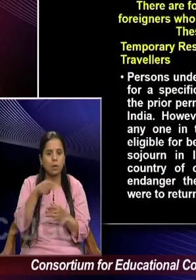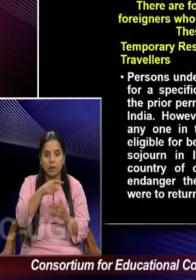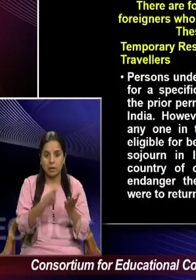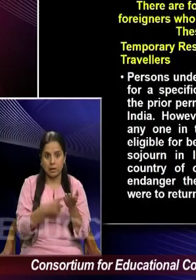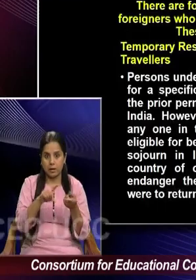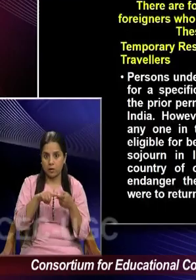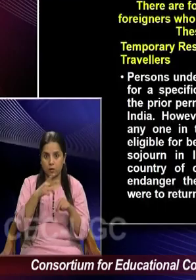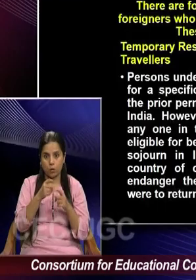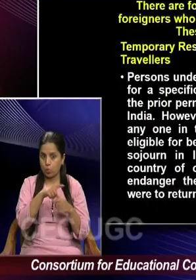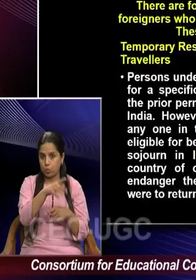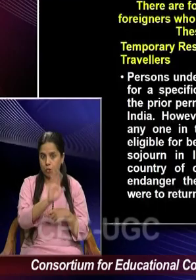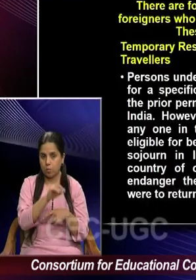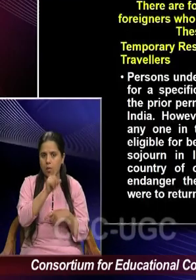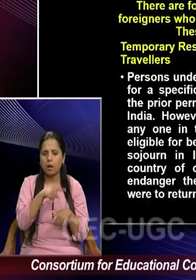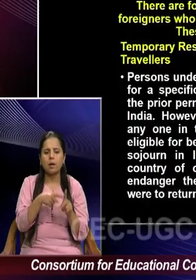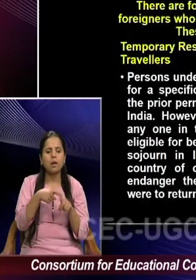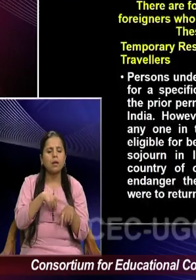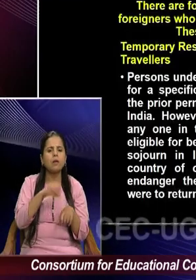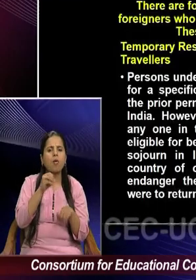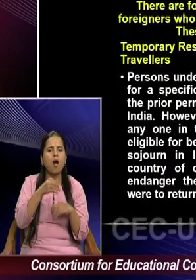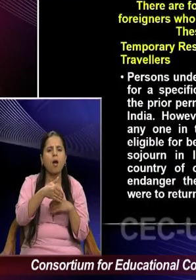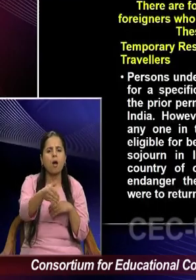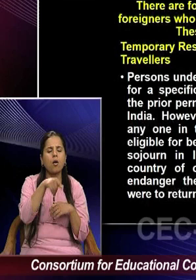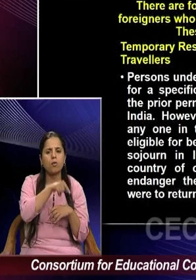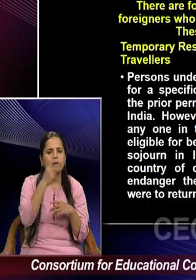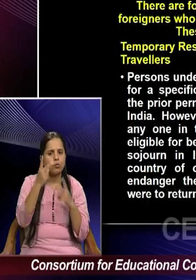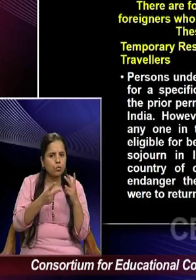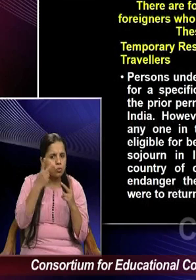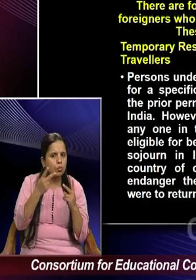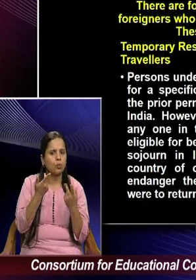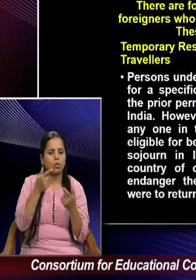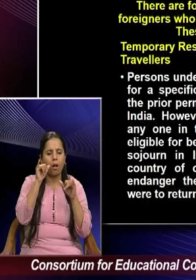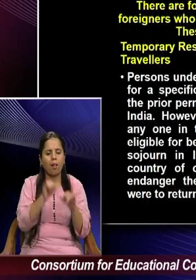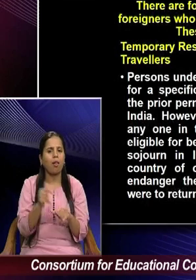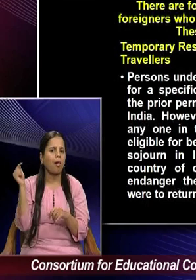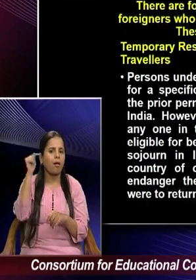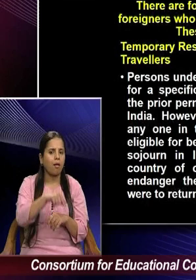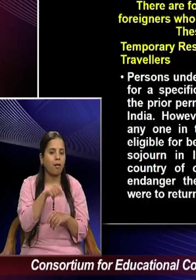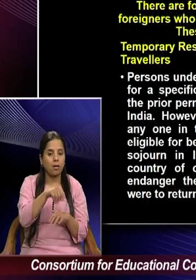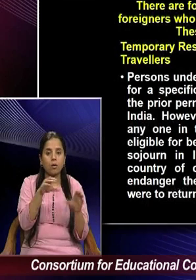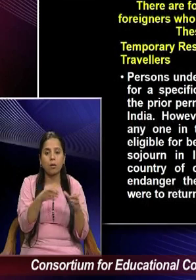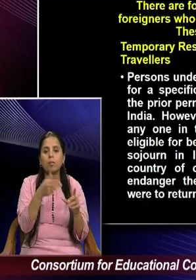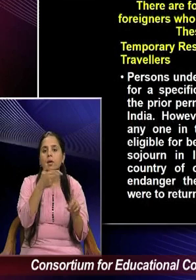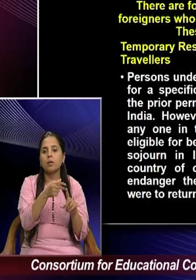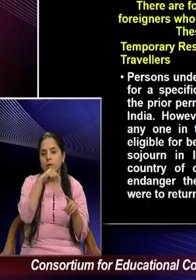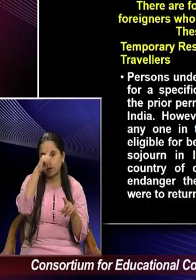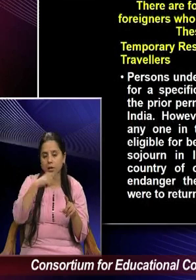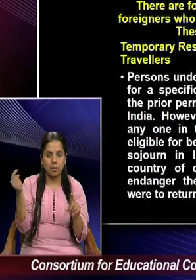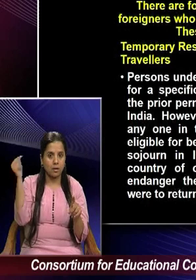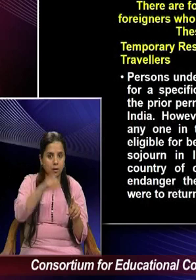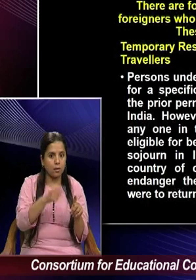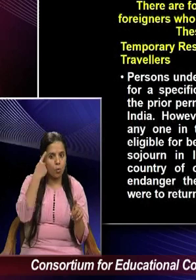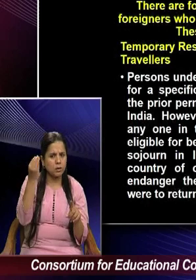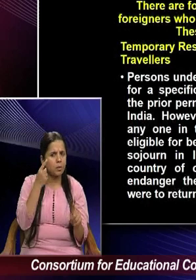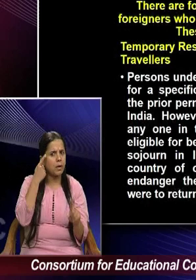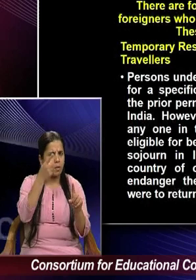refugee, they are temporary resident, tourist, and travelers. Person under this category came to India for a specific